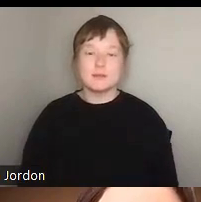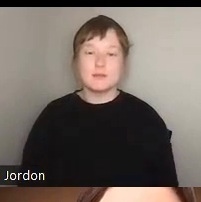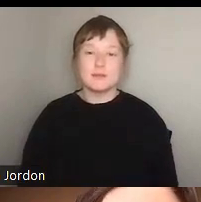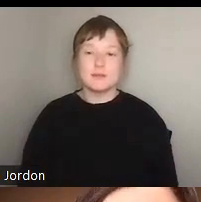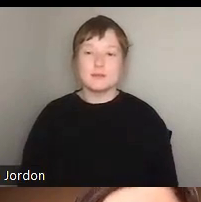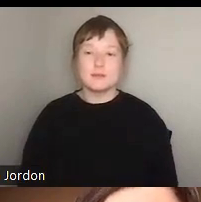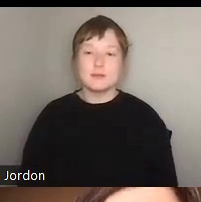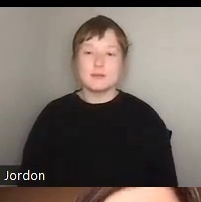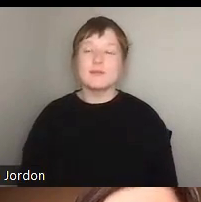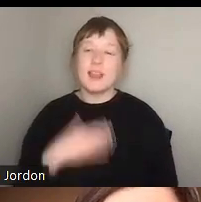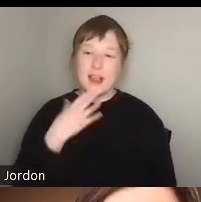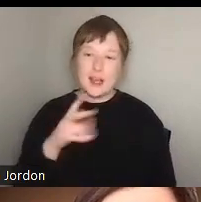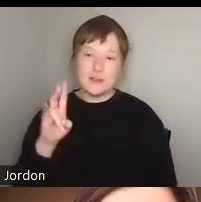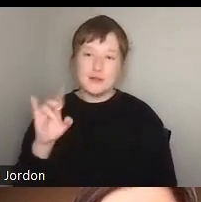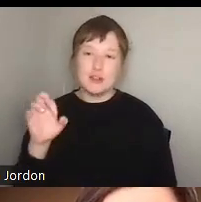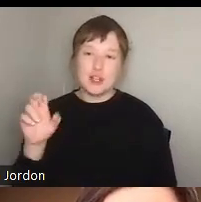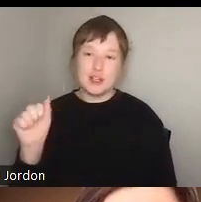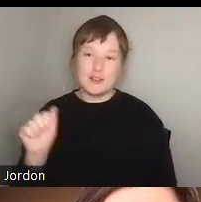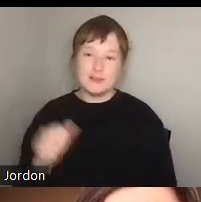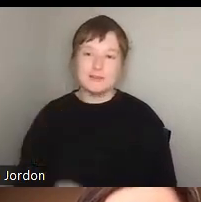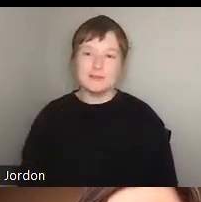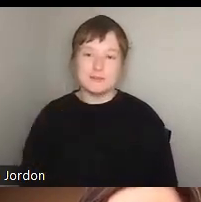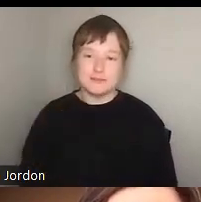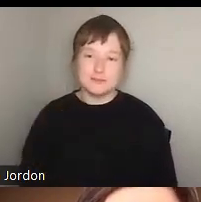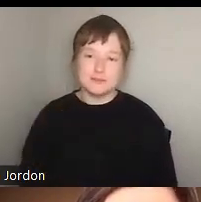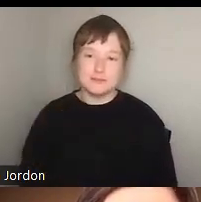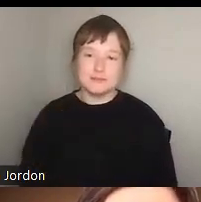Thanks for doing that.